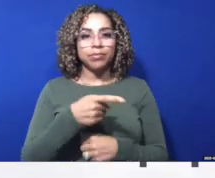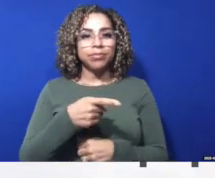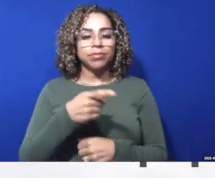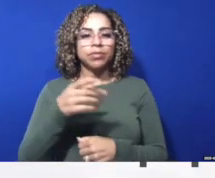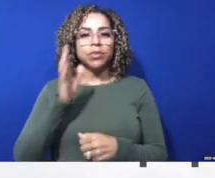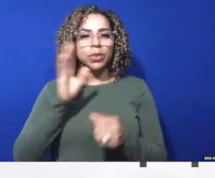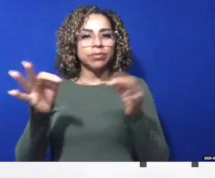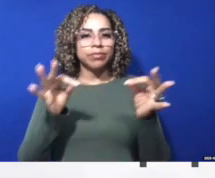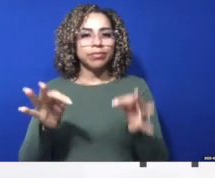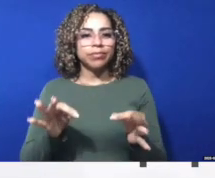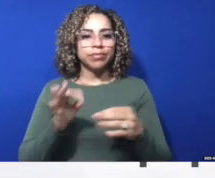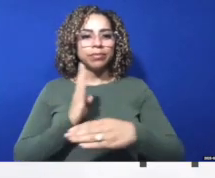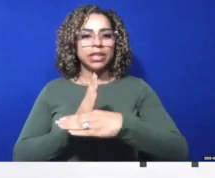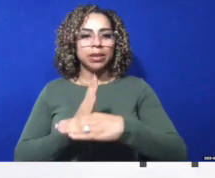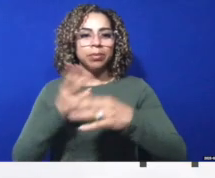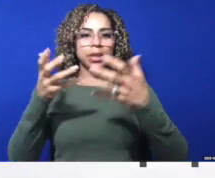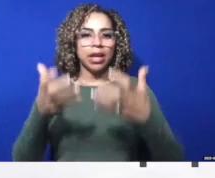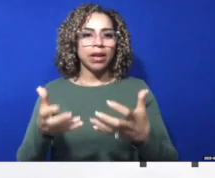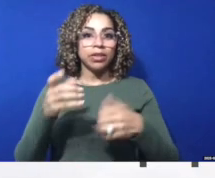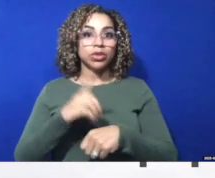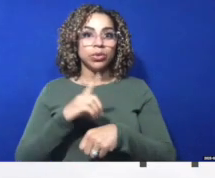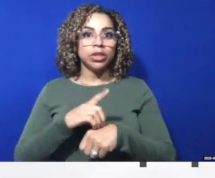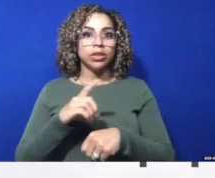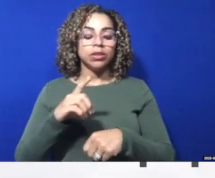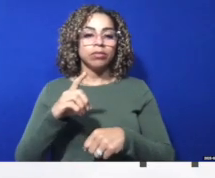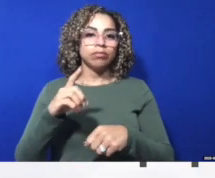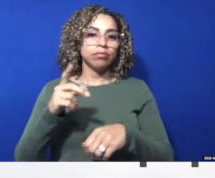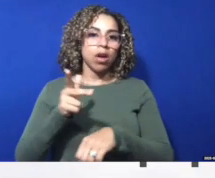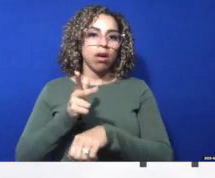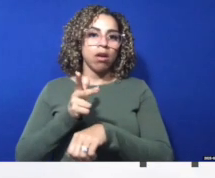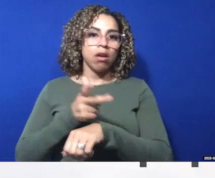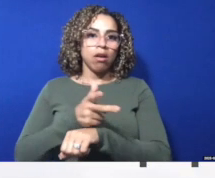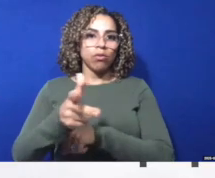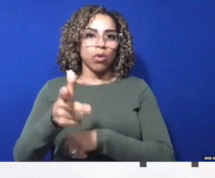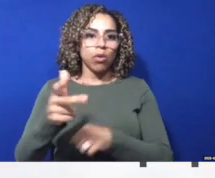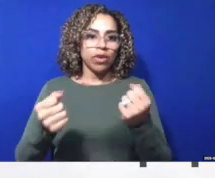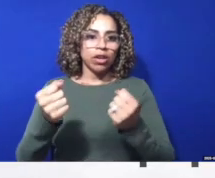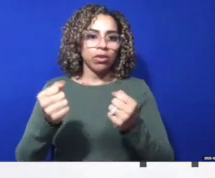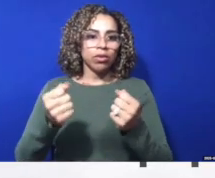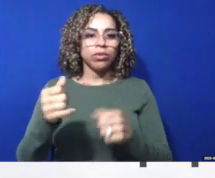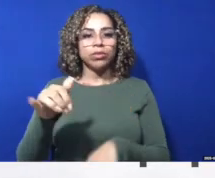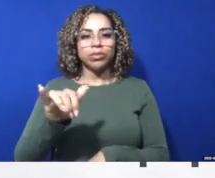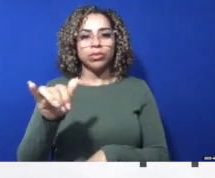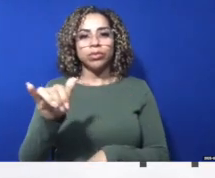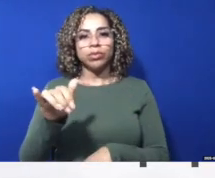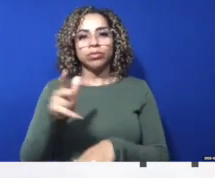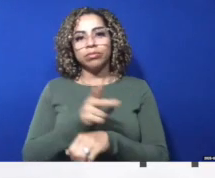duty on-road vehicles and off-road equipment incentive projects. I'll hand things over to my